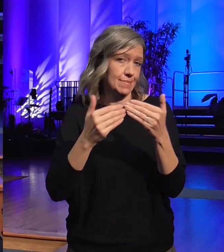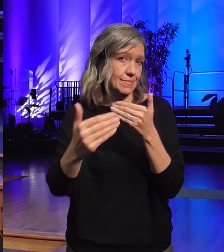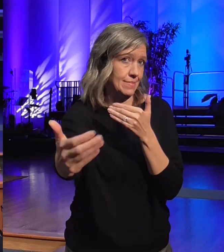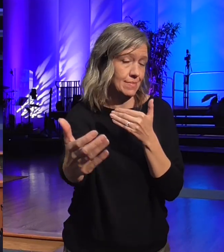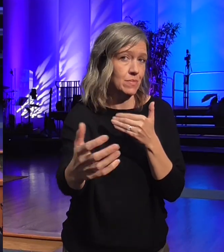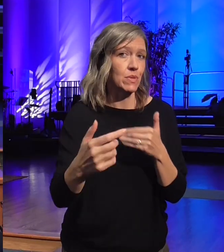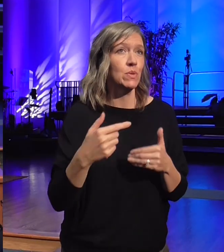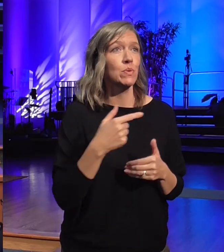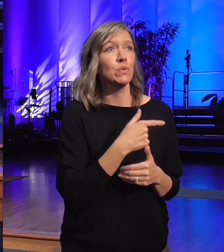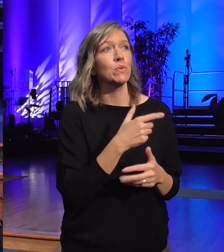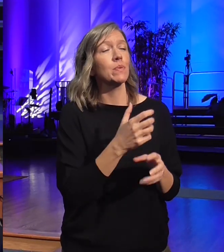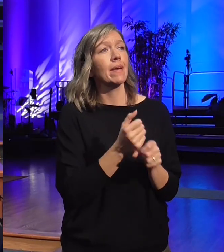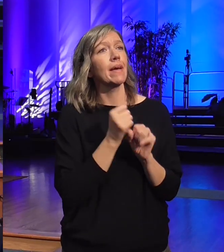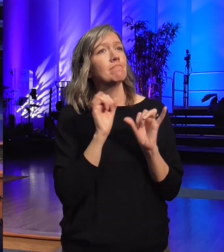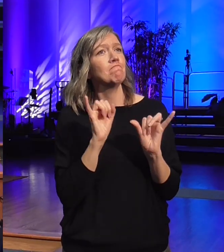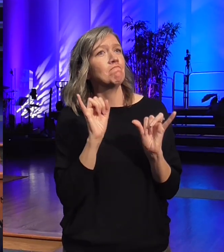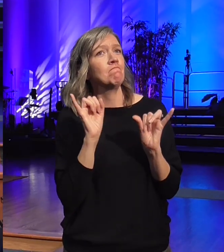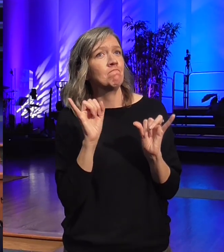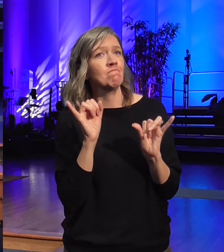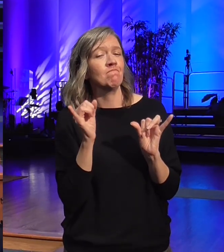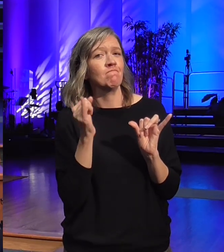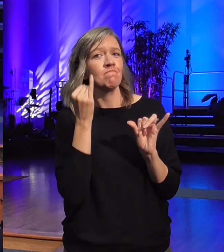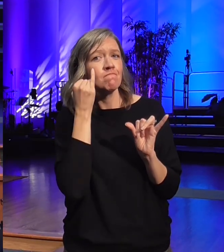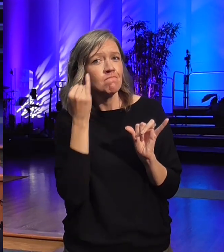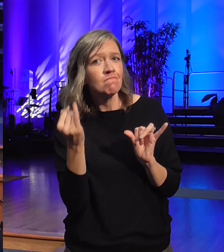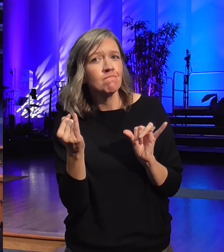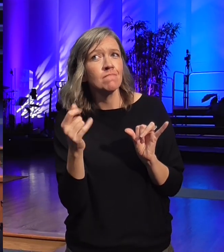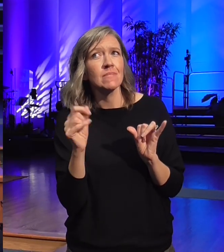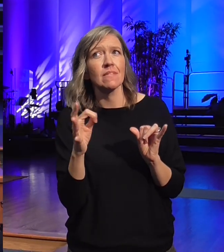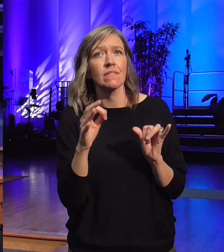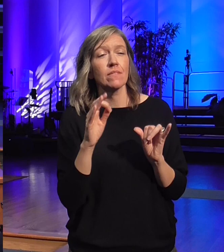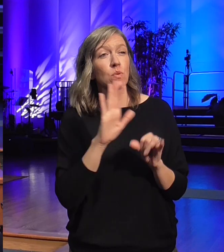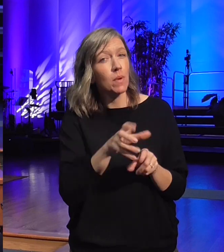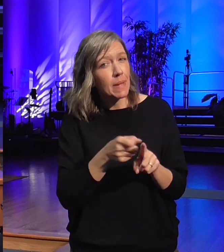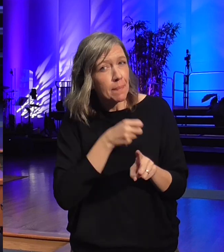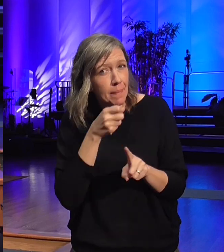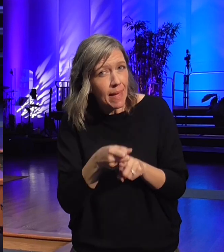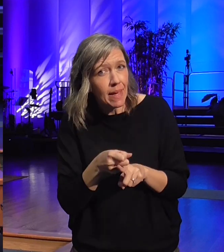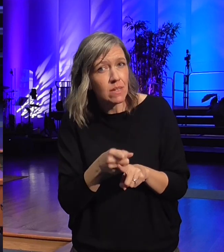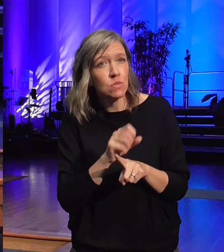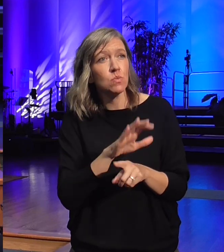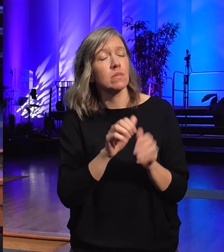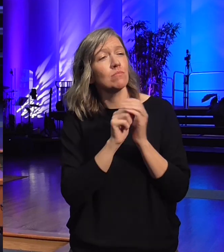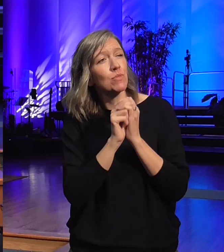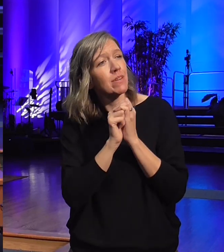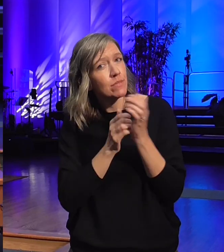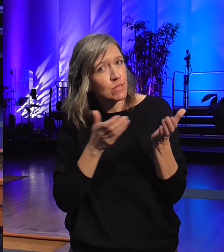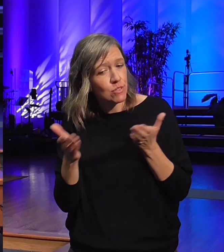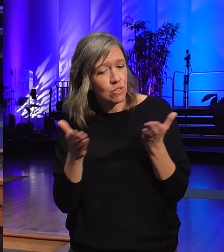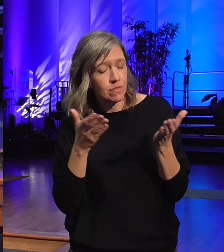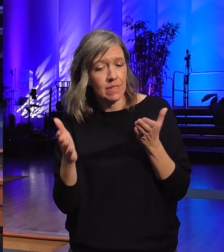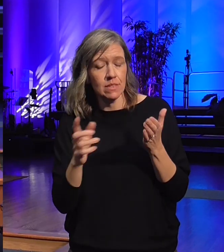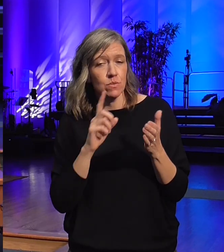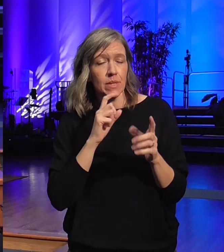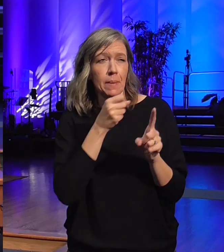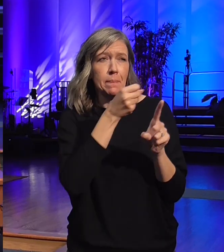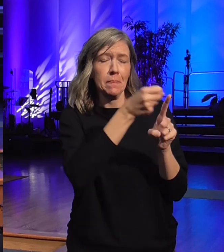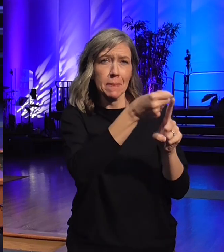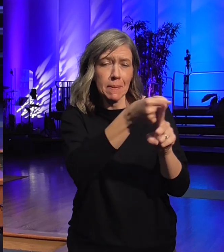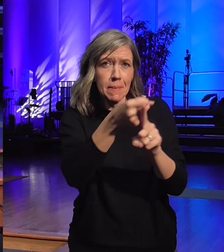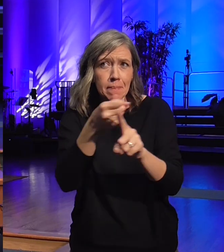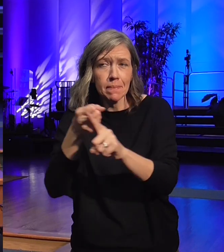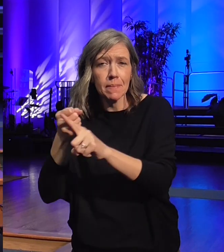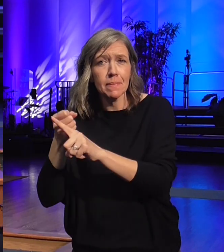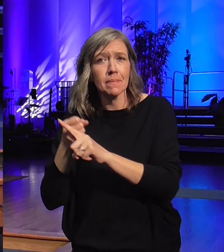glimpse, just a glimpse, of how grateful and the impact that your prayerful service has had on countless hearts